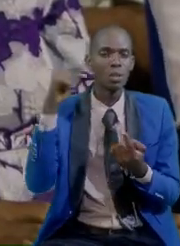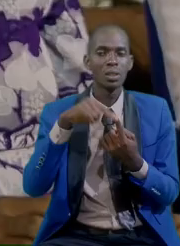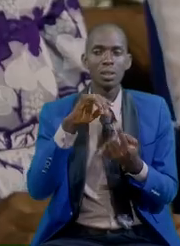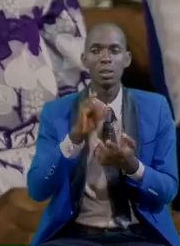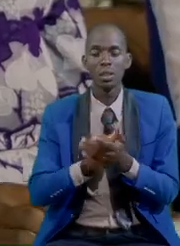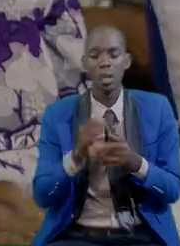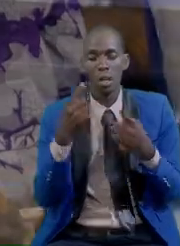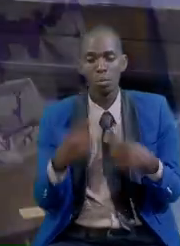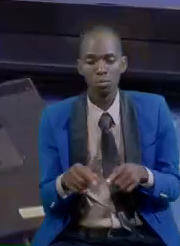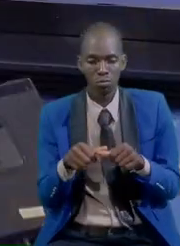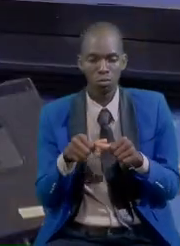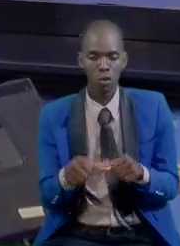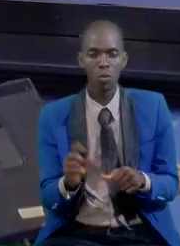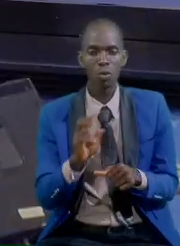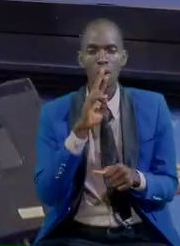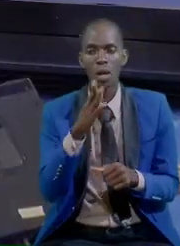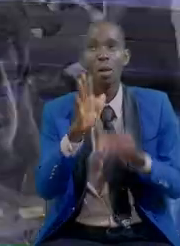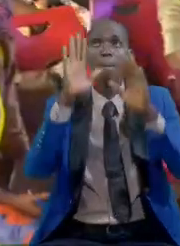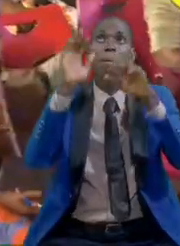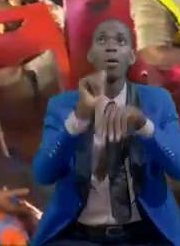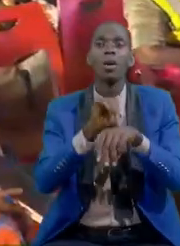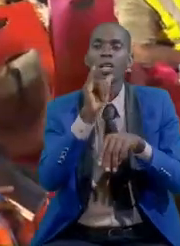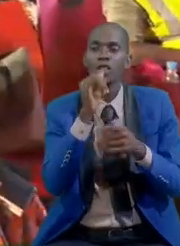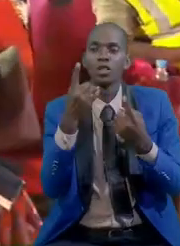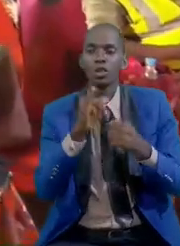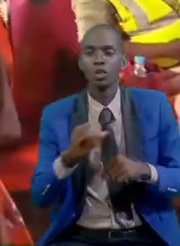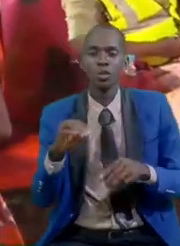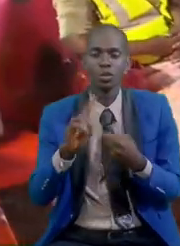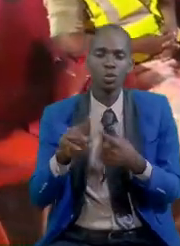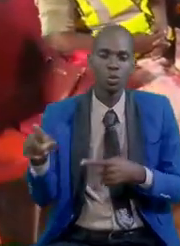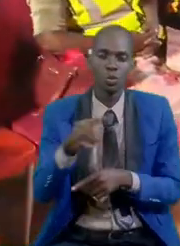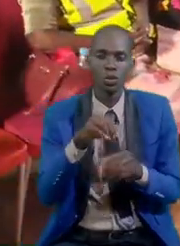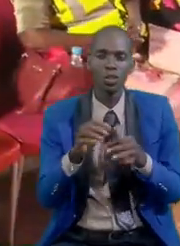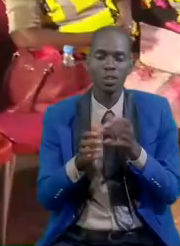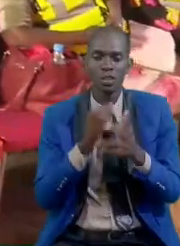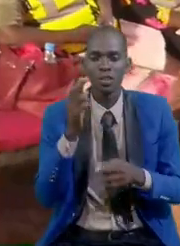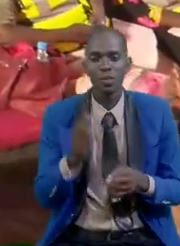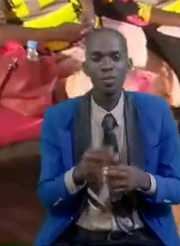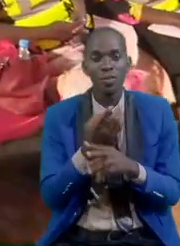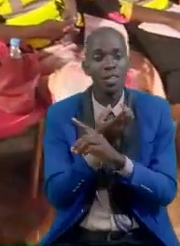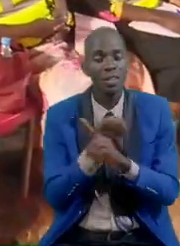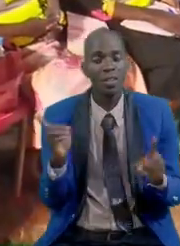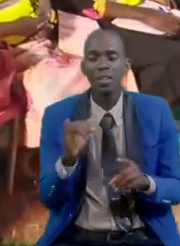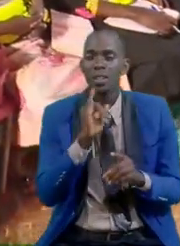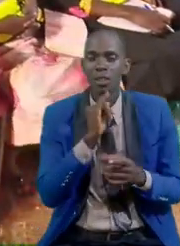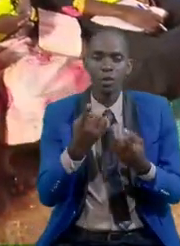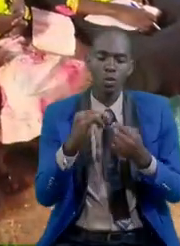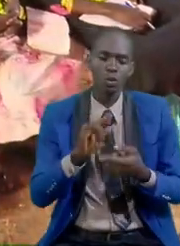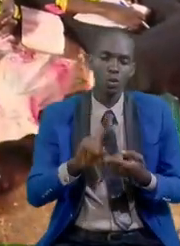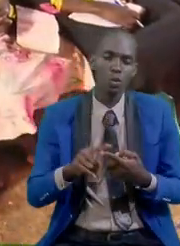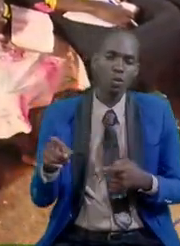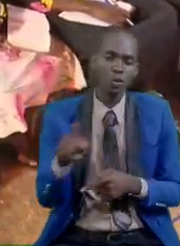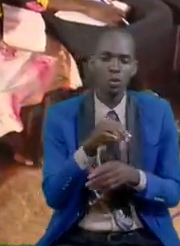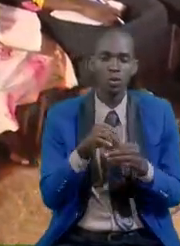are, miracle is coming. Healing is coming. Deliverance is coming. Paul